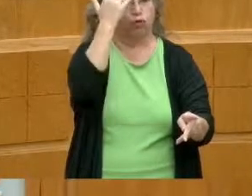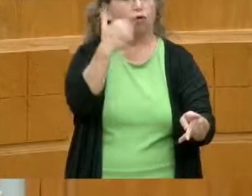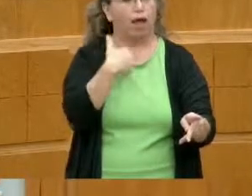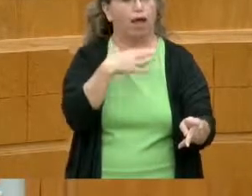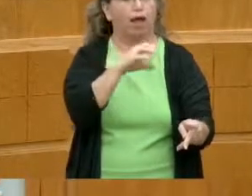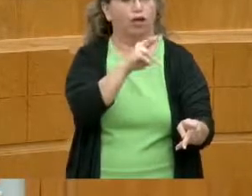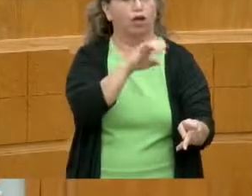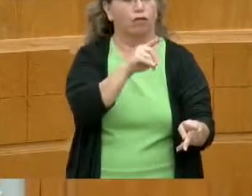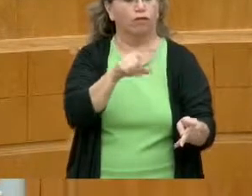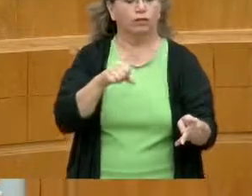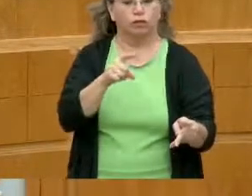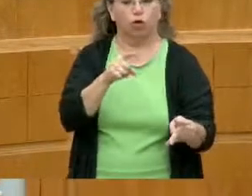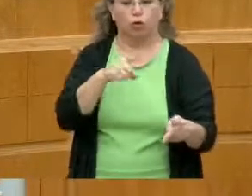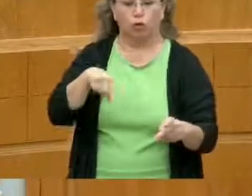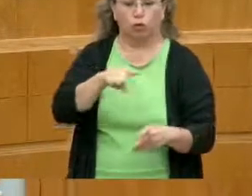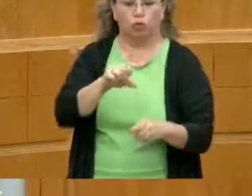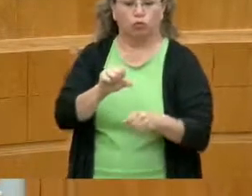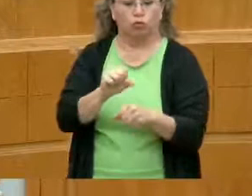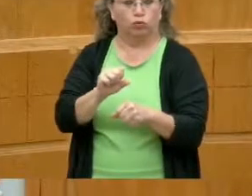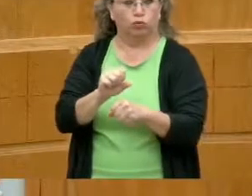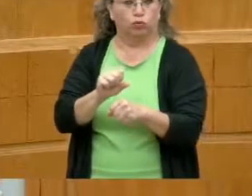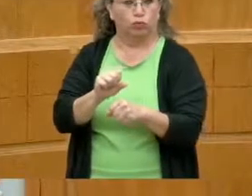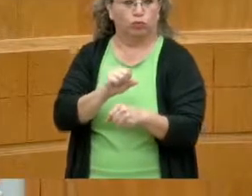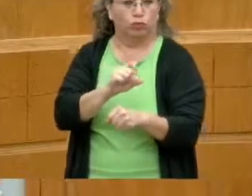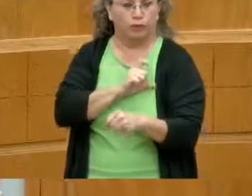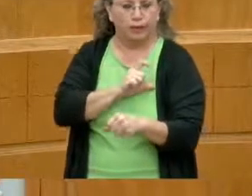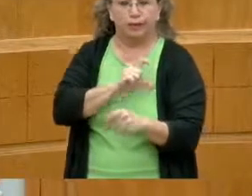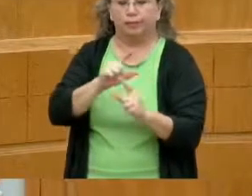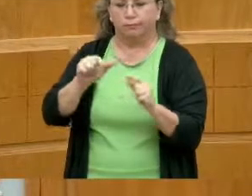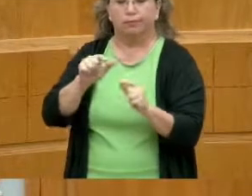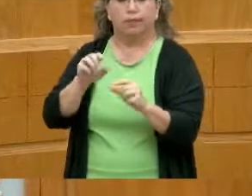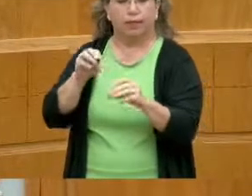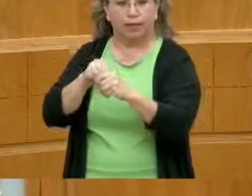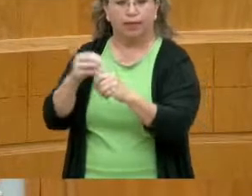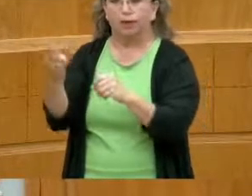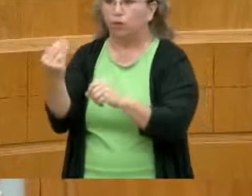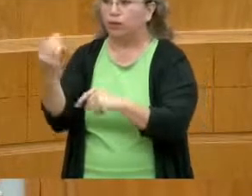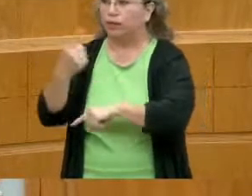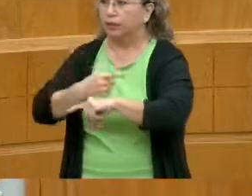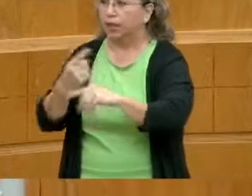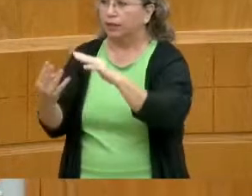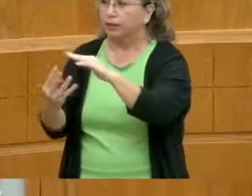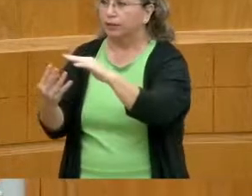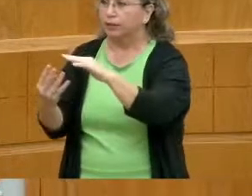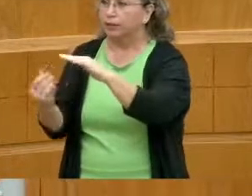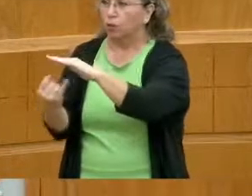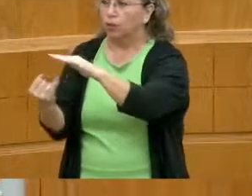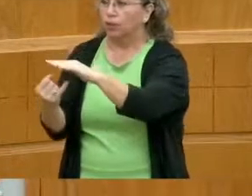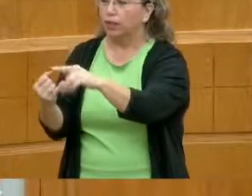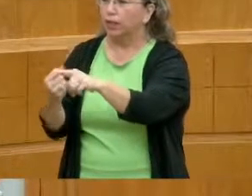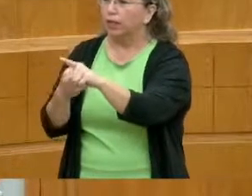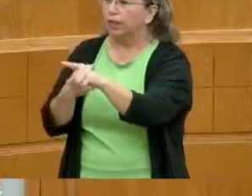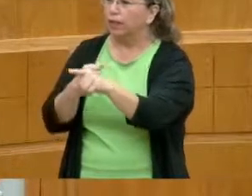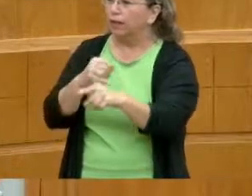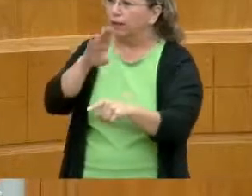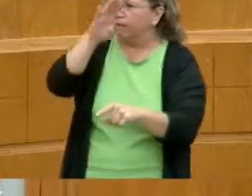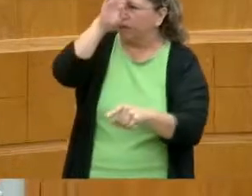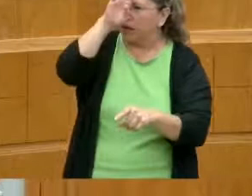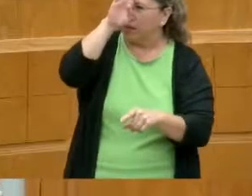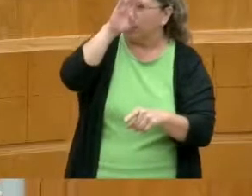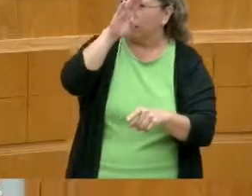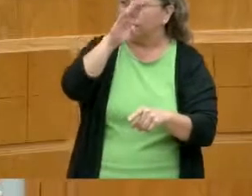14-day quarantine period for sure. And the firefighters will have to check on. I don't know if that person.